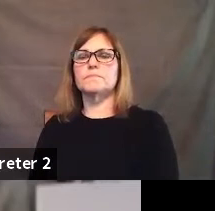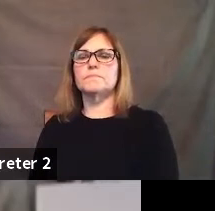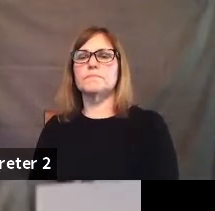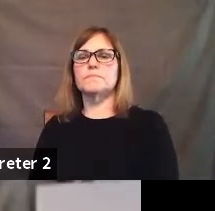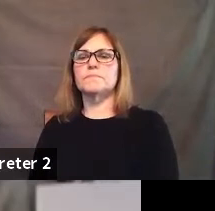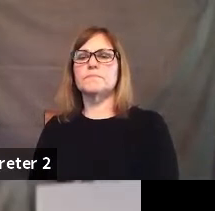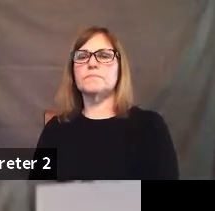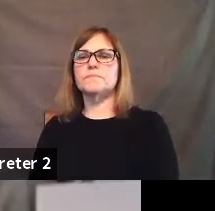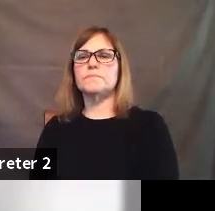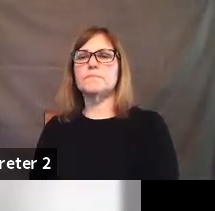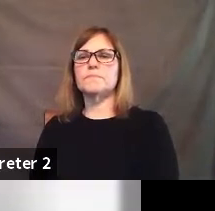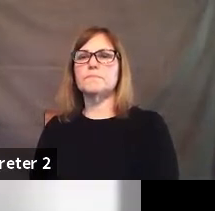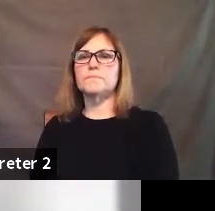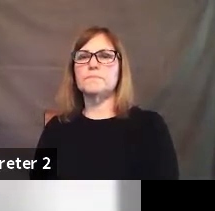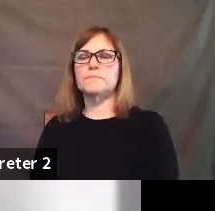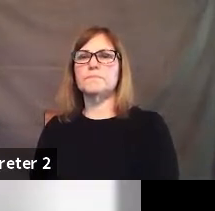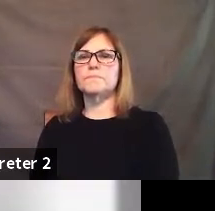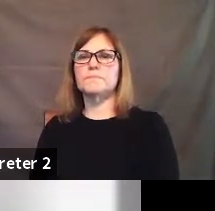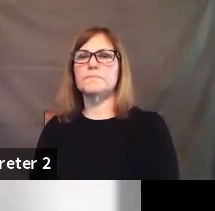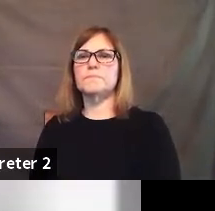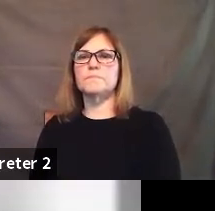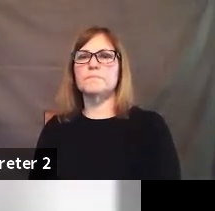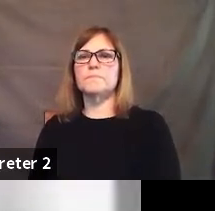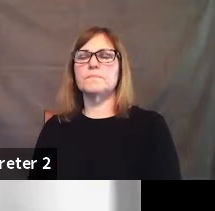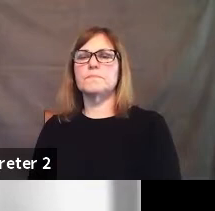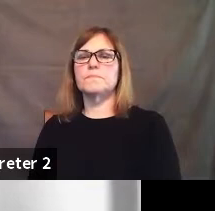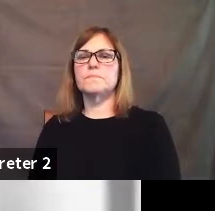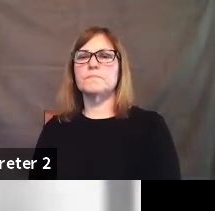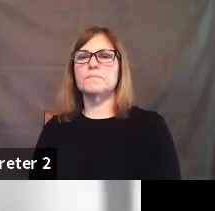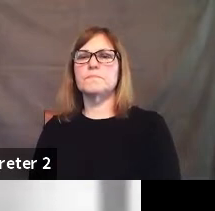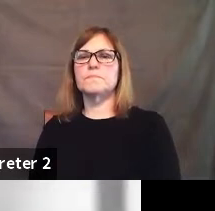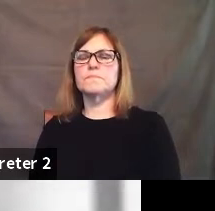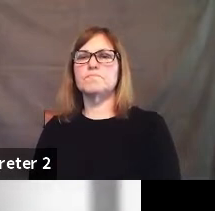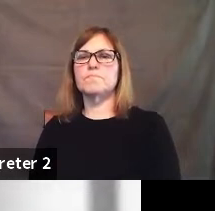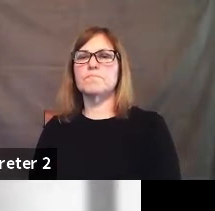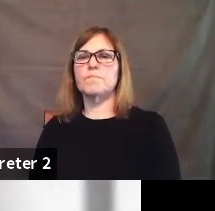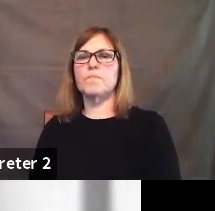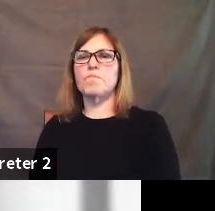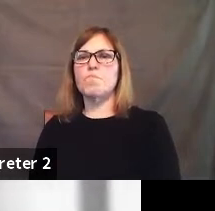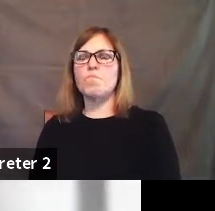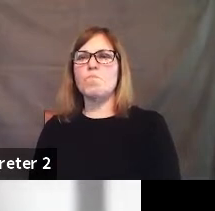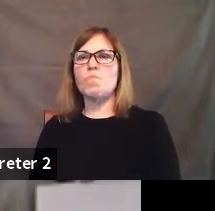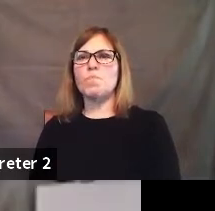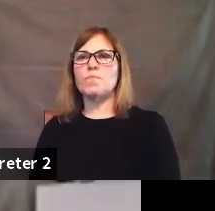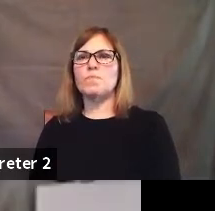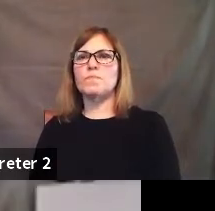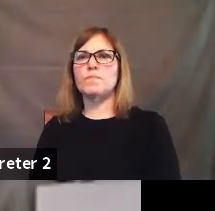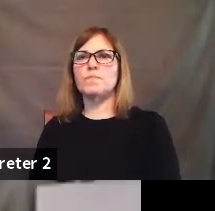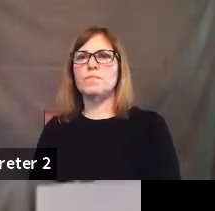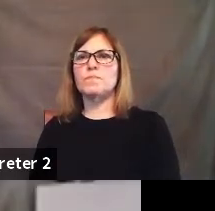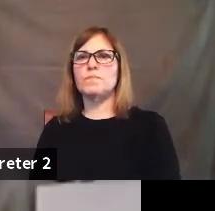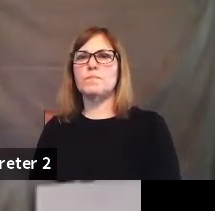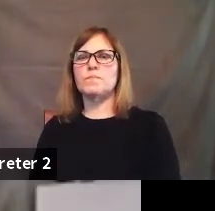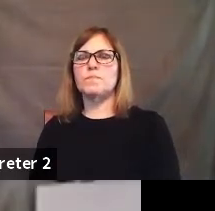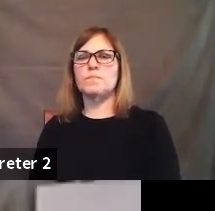way to travel. I ran about 80 miles an hour or so with the siren going. For them, it was kind of a hoot. And I